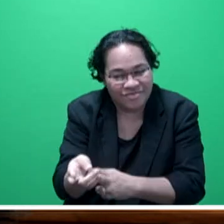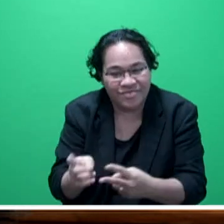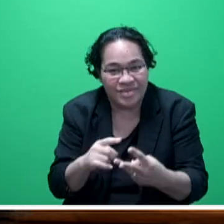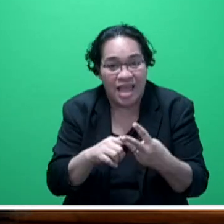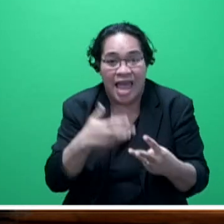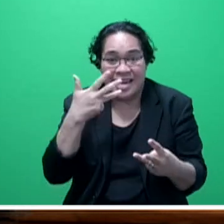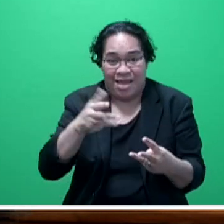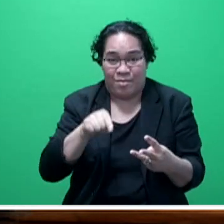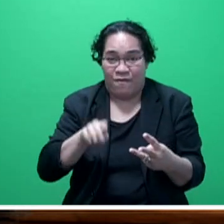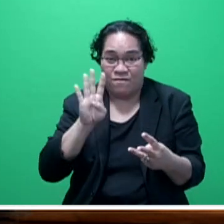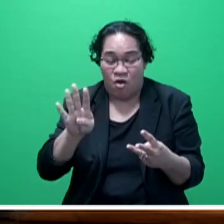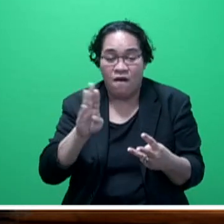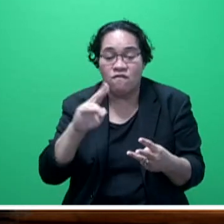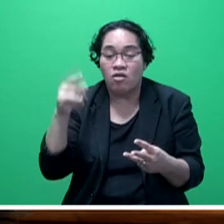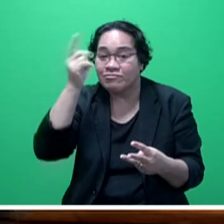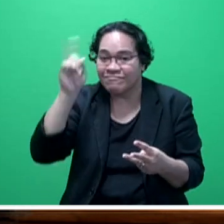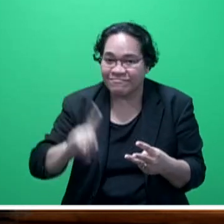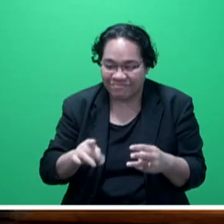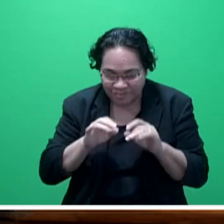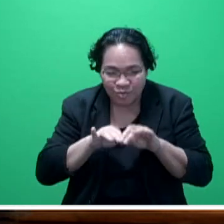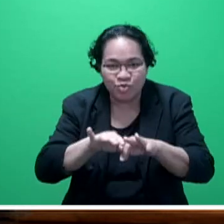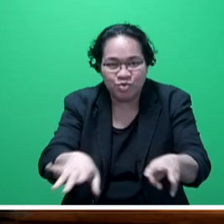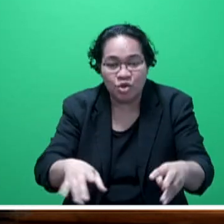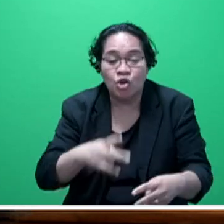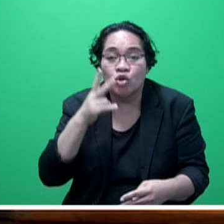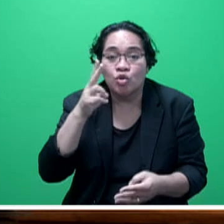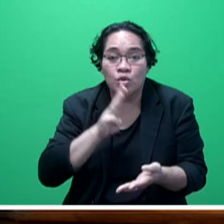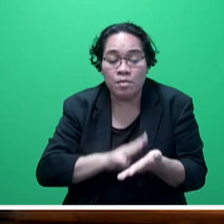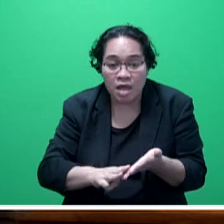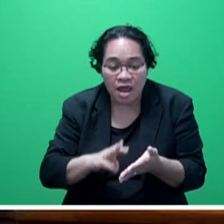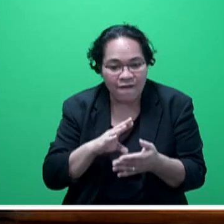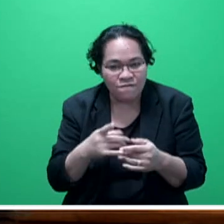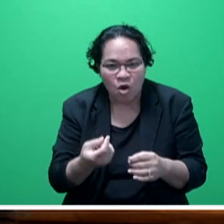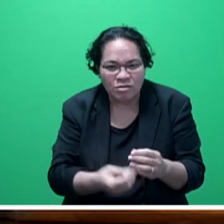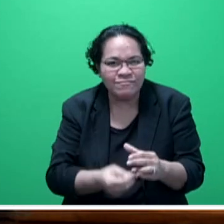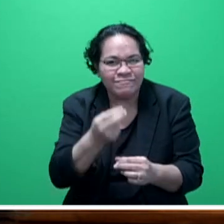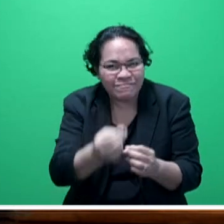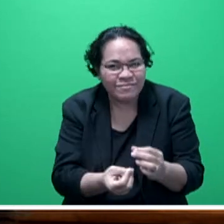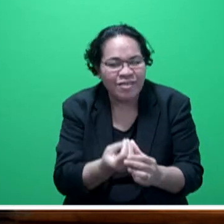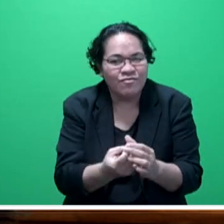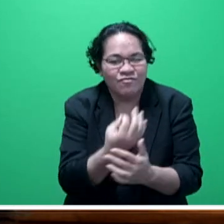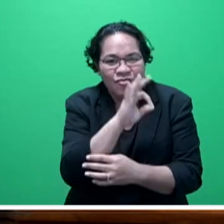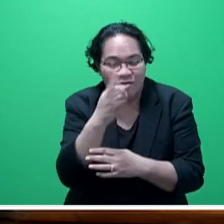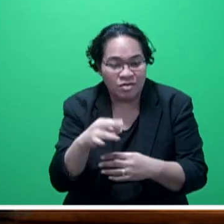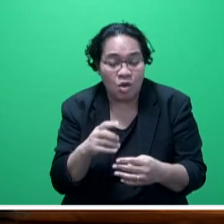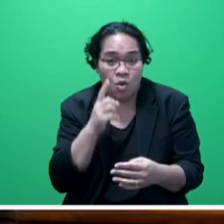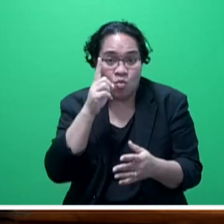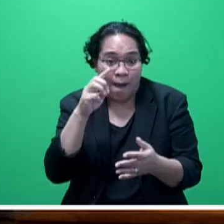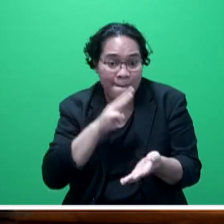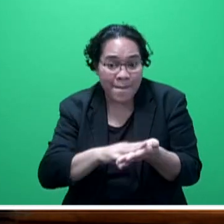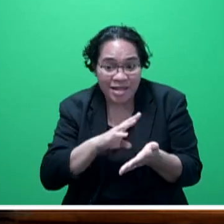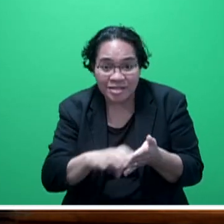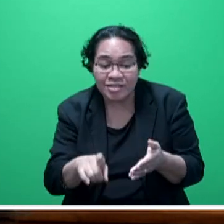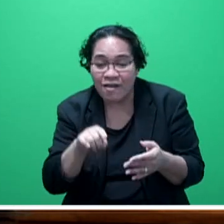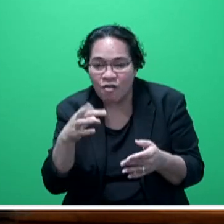million for rural electrification, 2 million for reforestation, 1 million for maritime